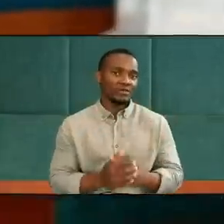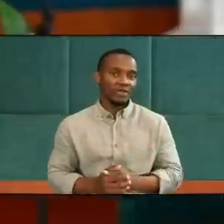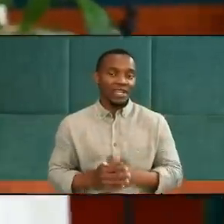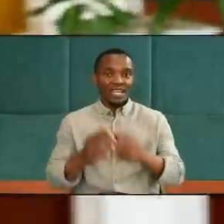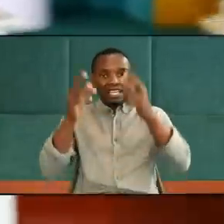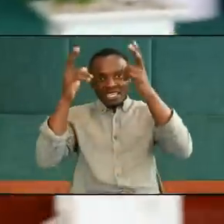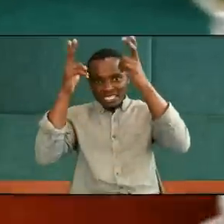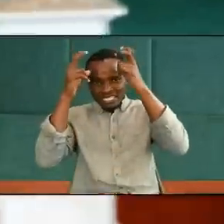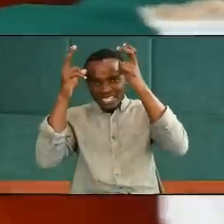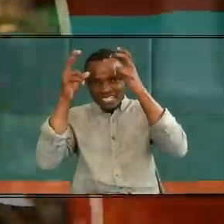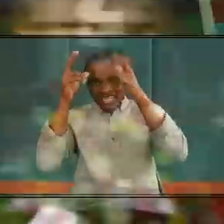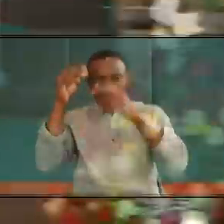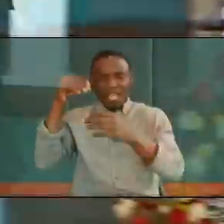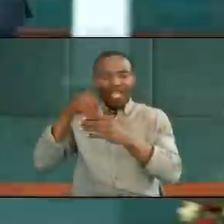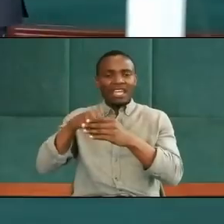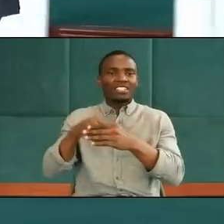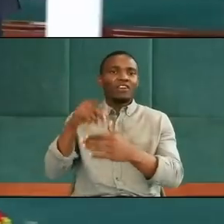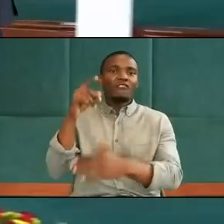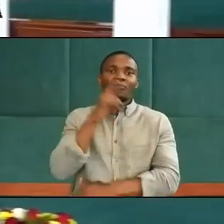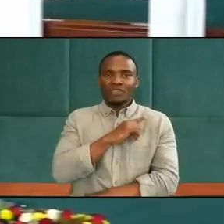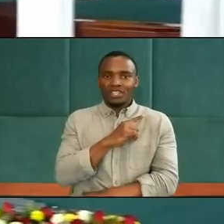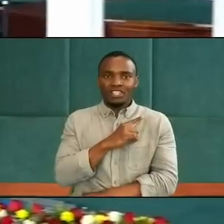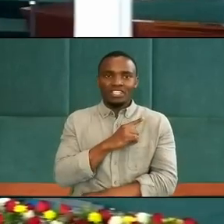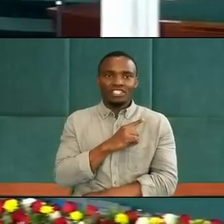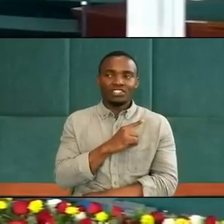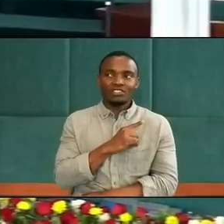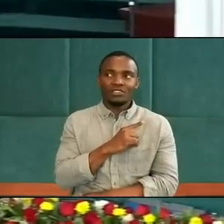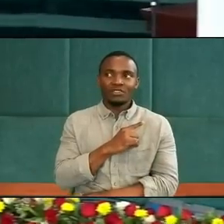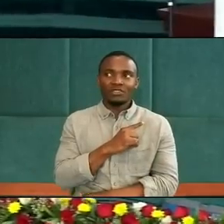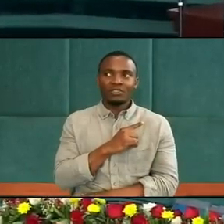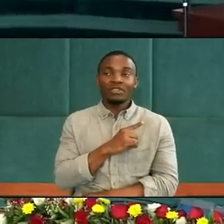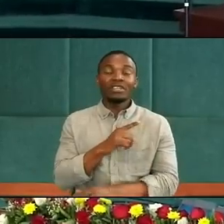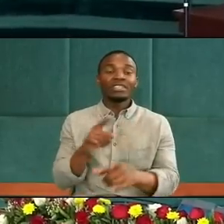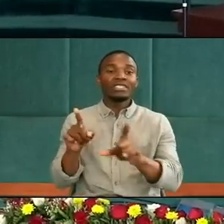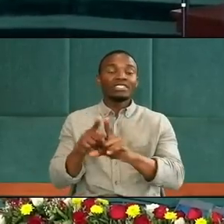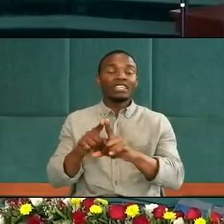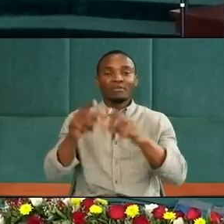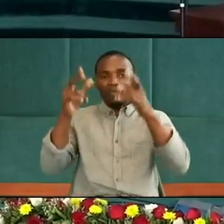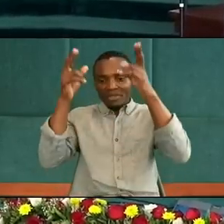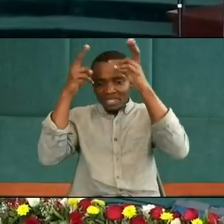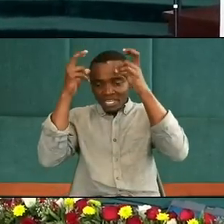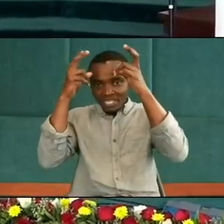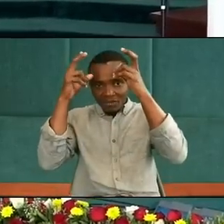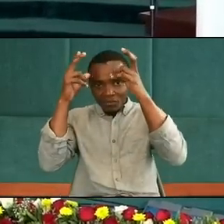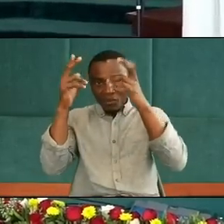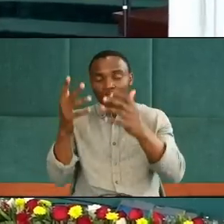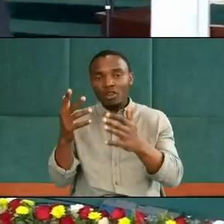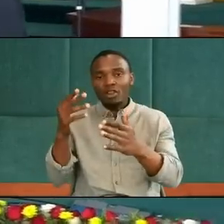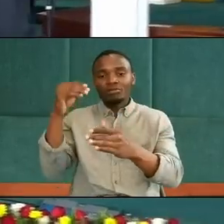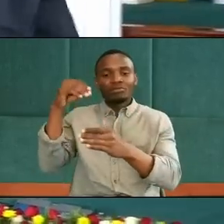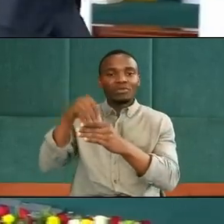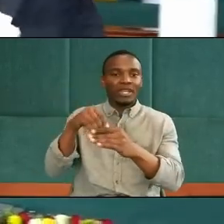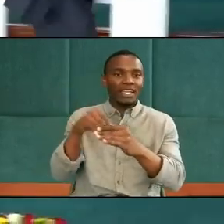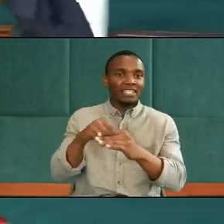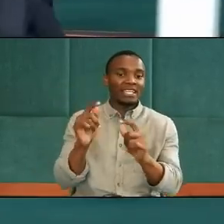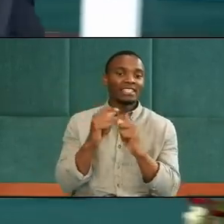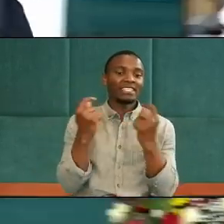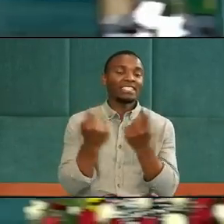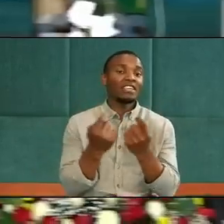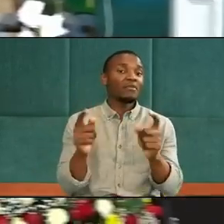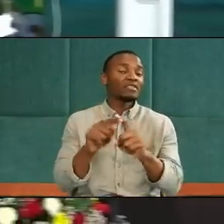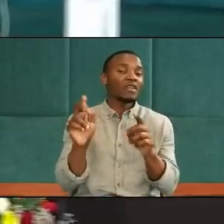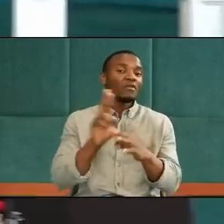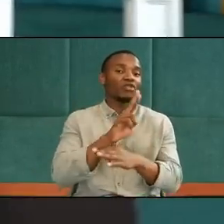Satan is a master of infiltrating the team and tends to use one or